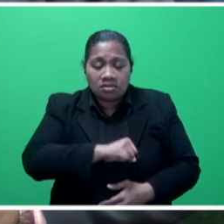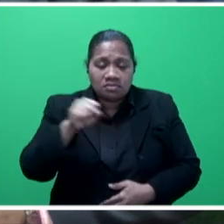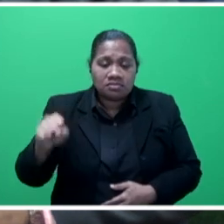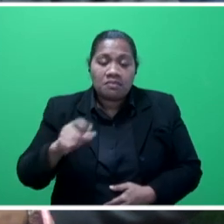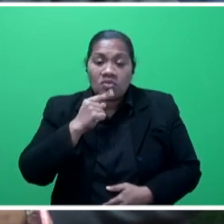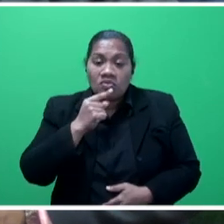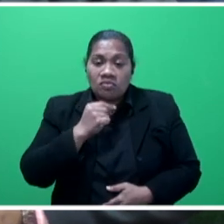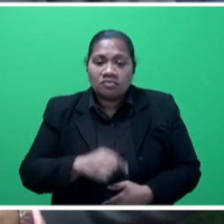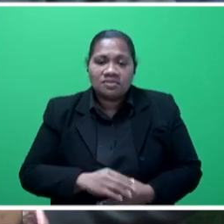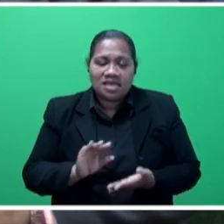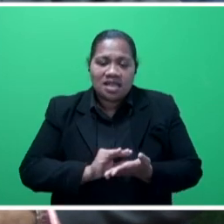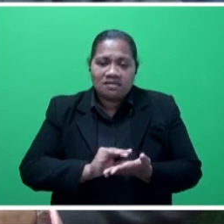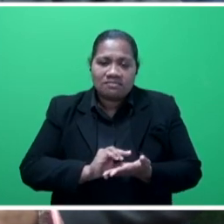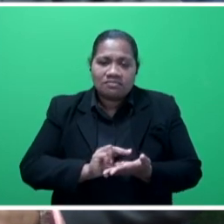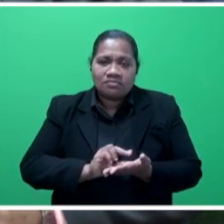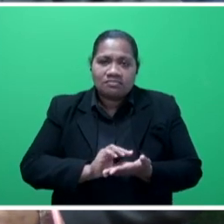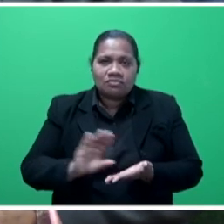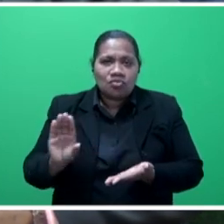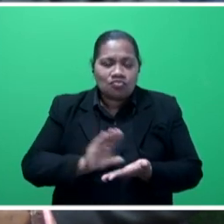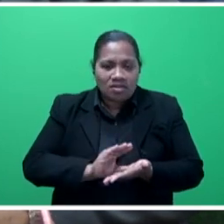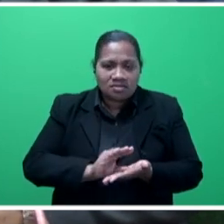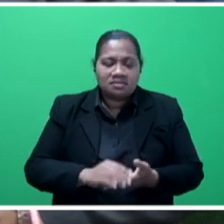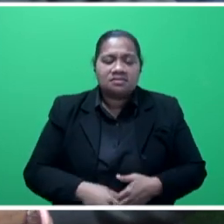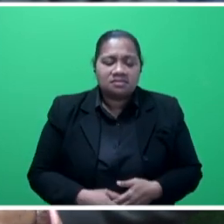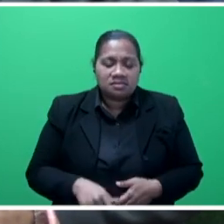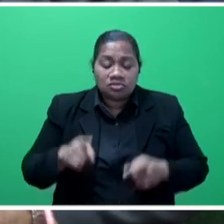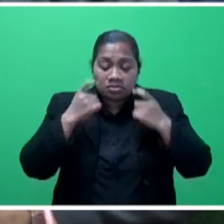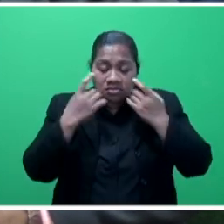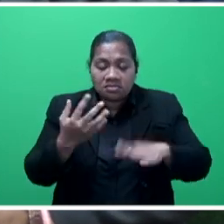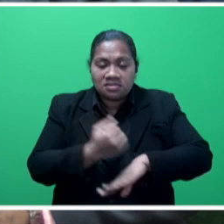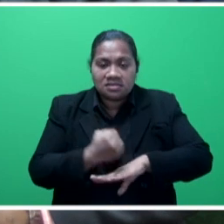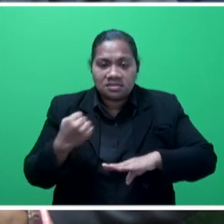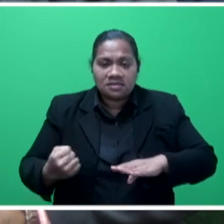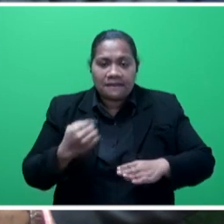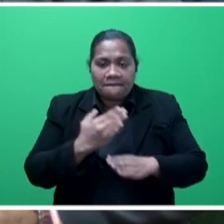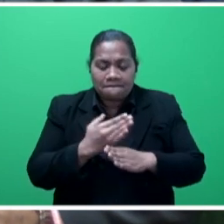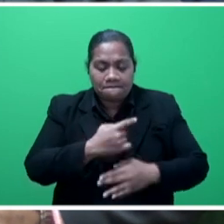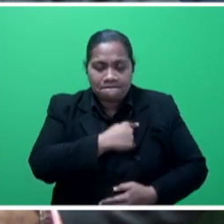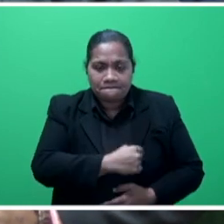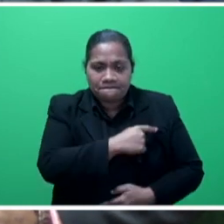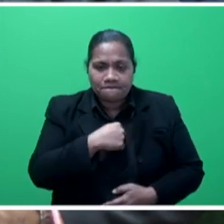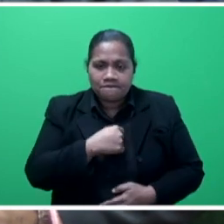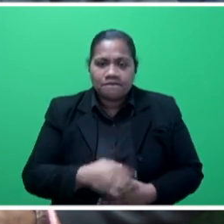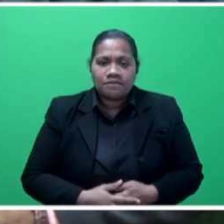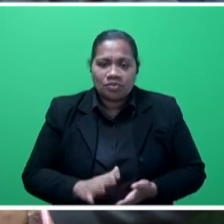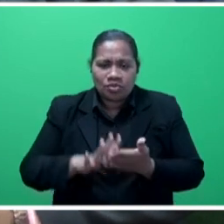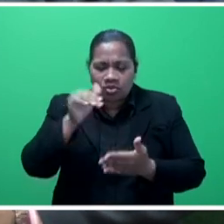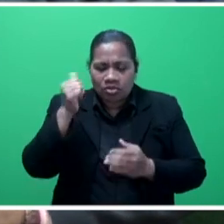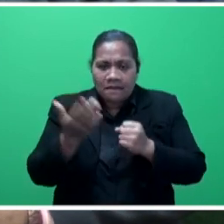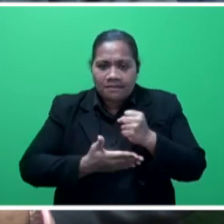grants. This signifies the government's commitment to build a knowledge-based society, and investing